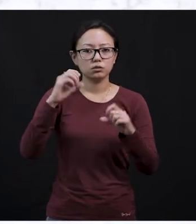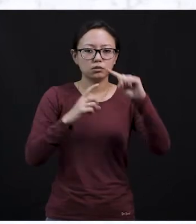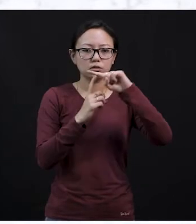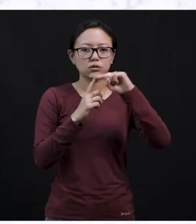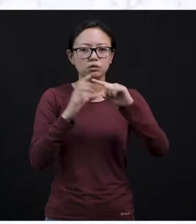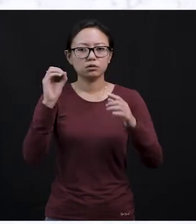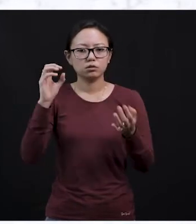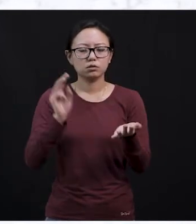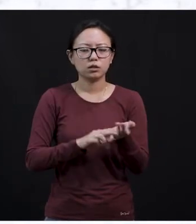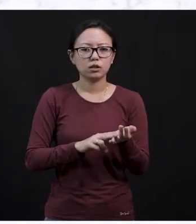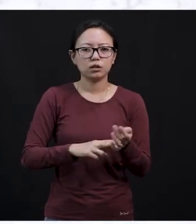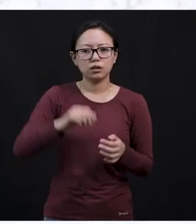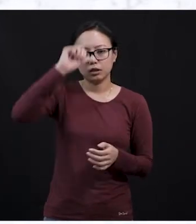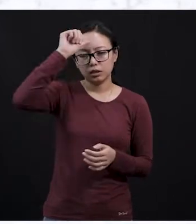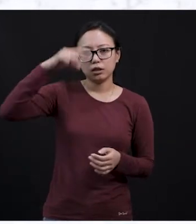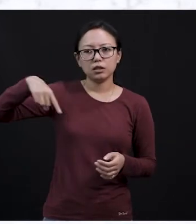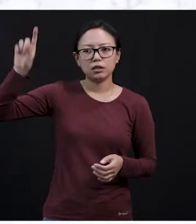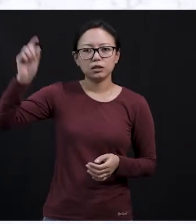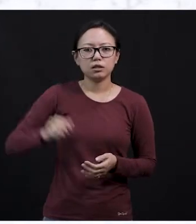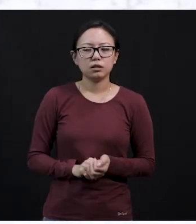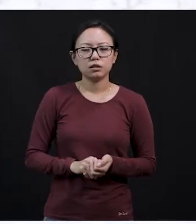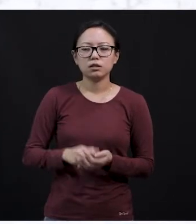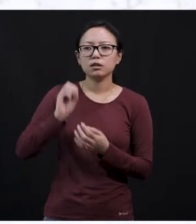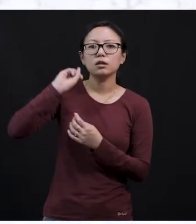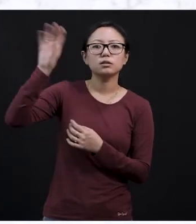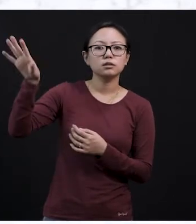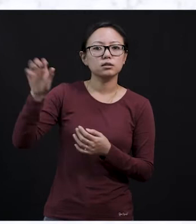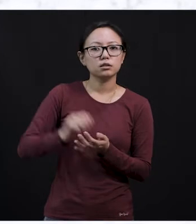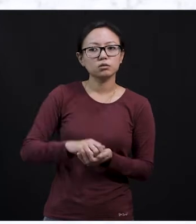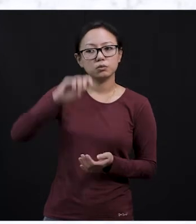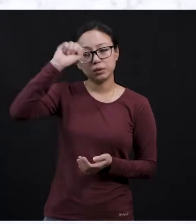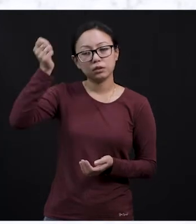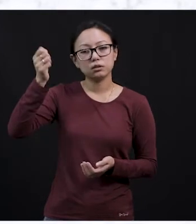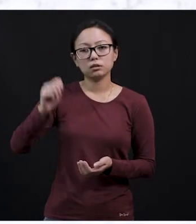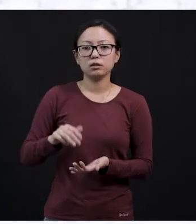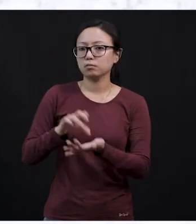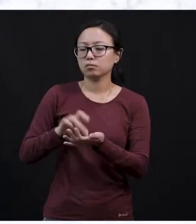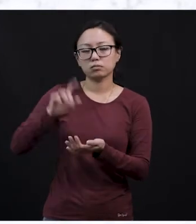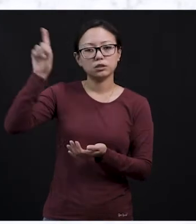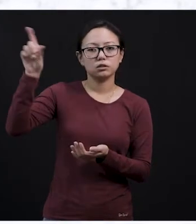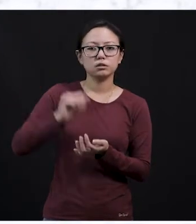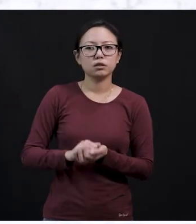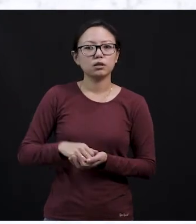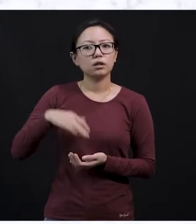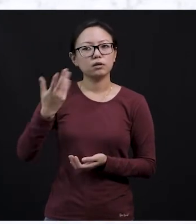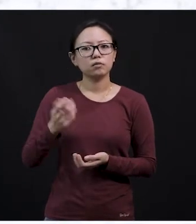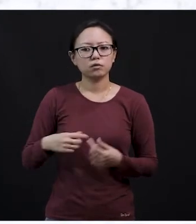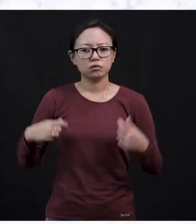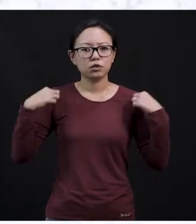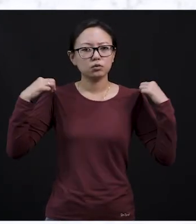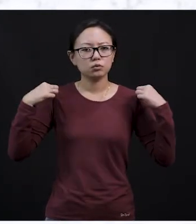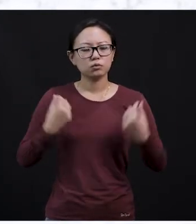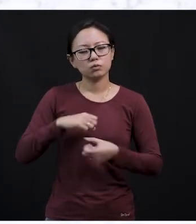British factories, and then it came as a ready-made clothes that you could buy. So things like that